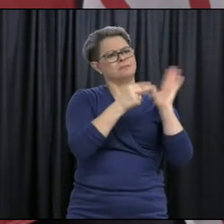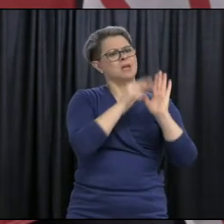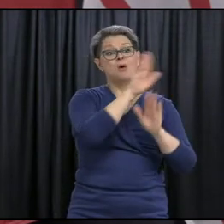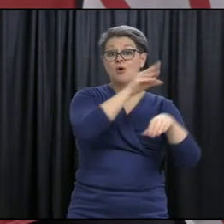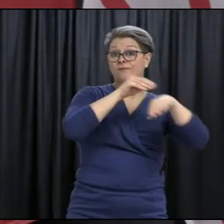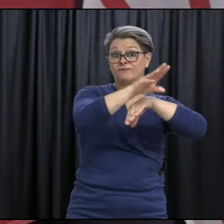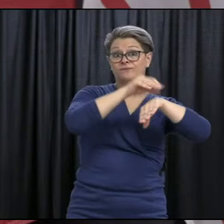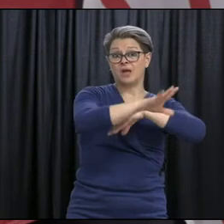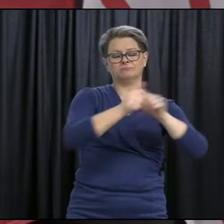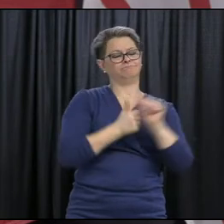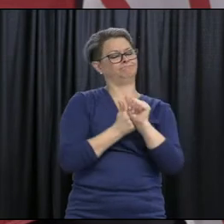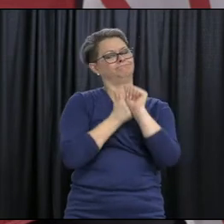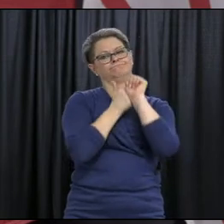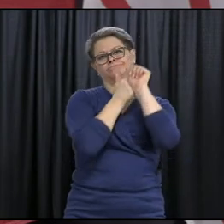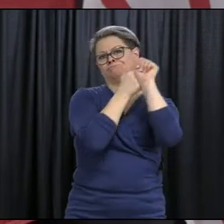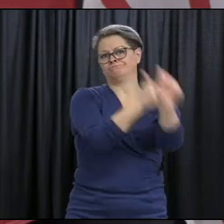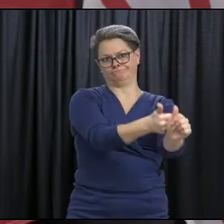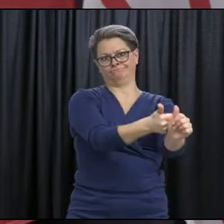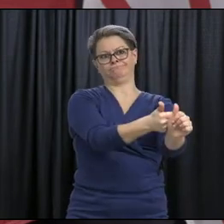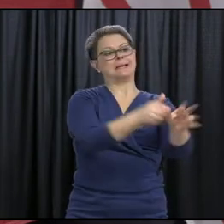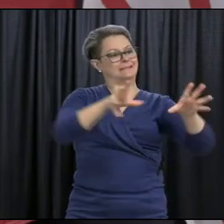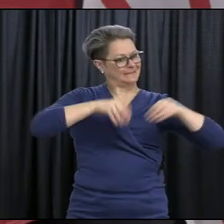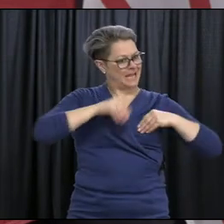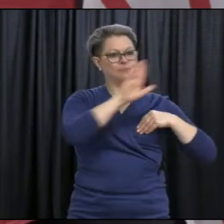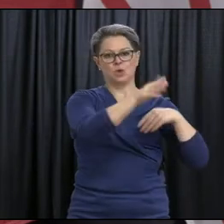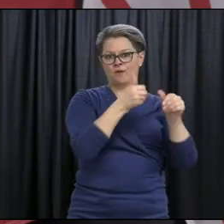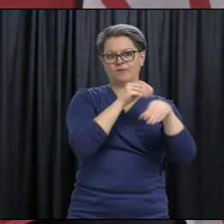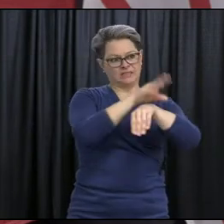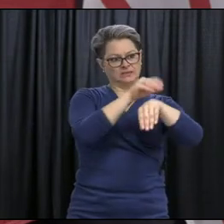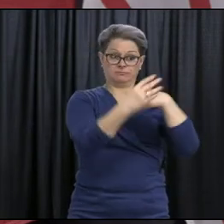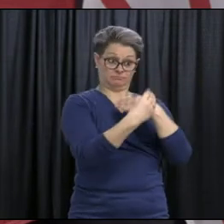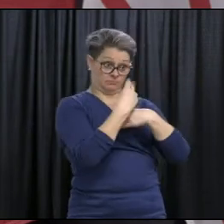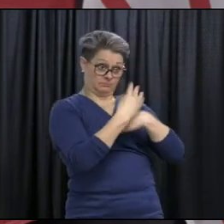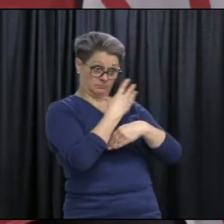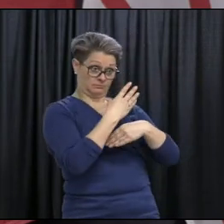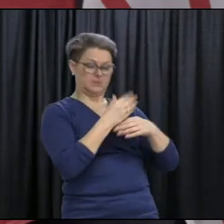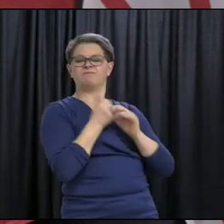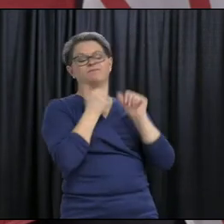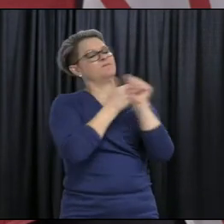advice possible, and we accept that advice. The advice is that